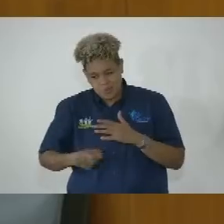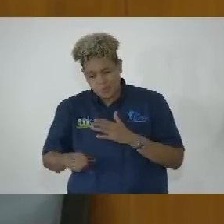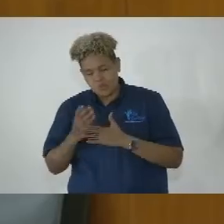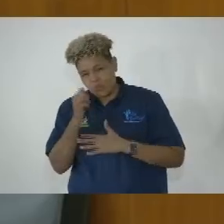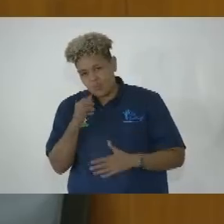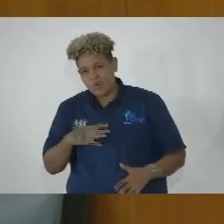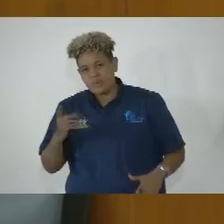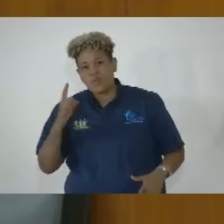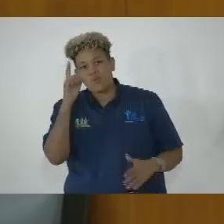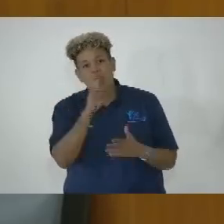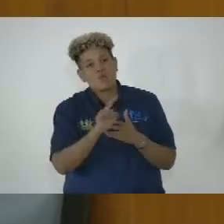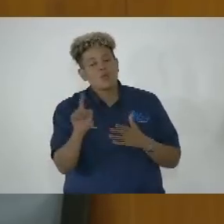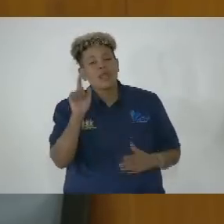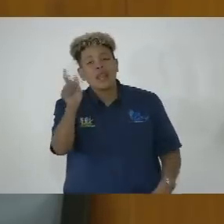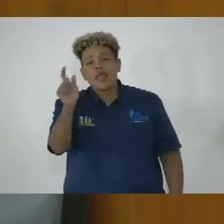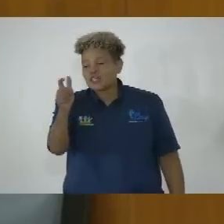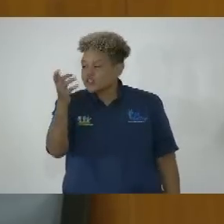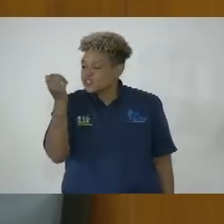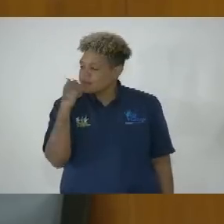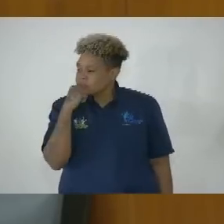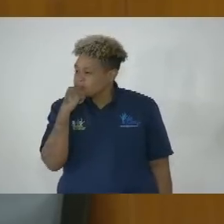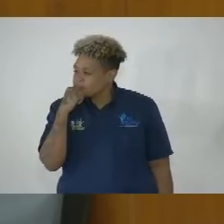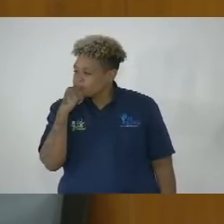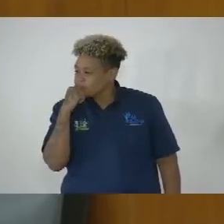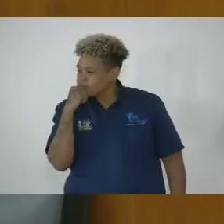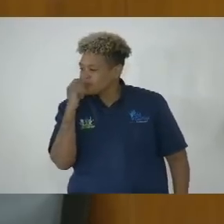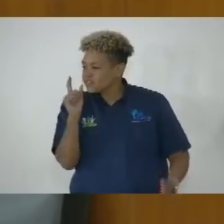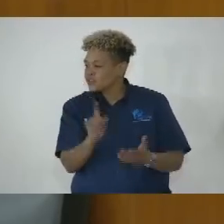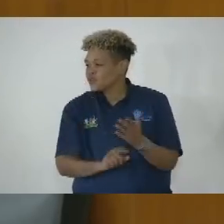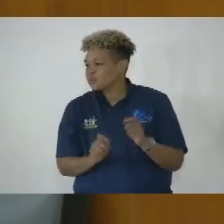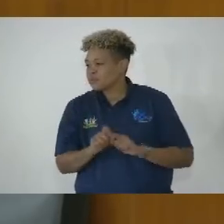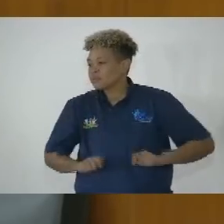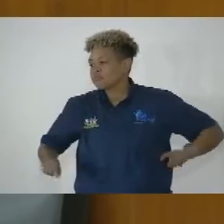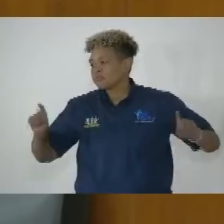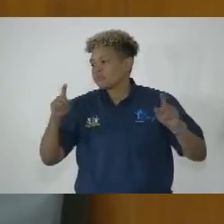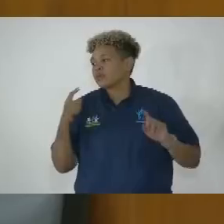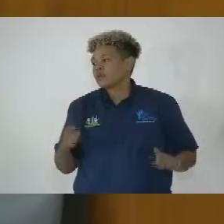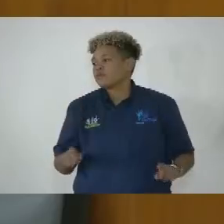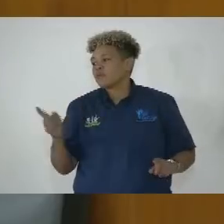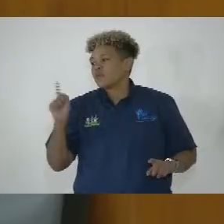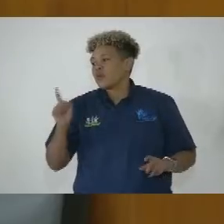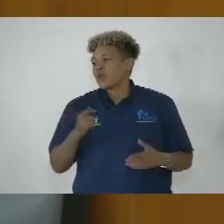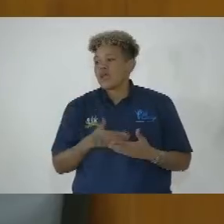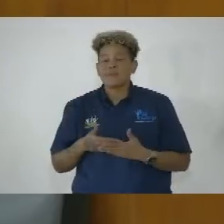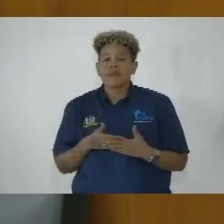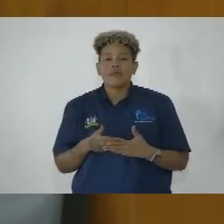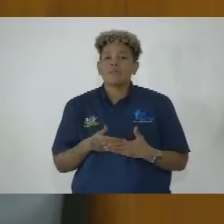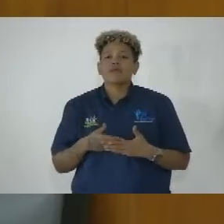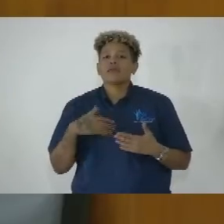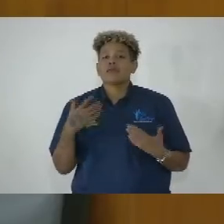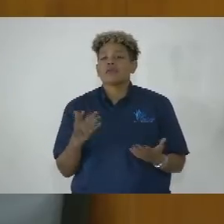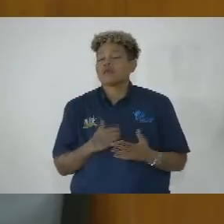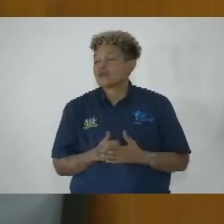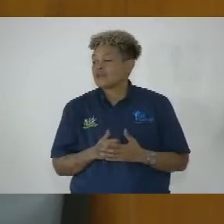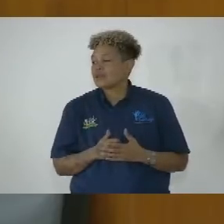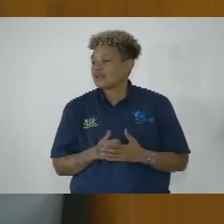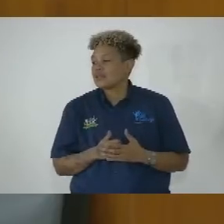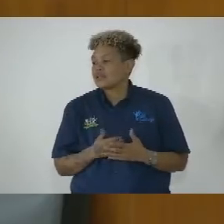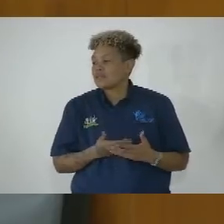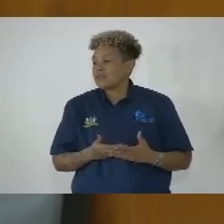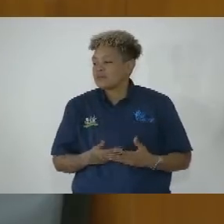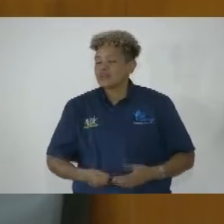1 week after that, it was in the papers where a baby was